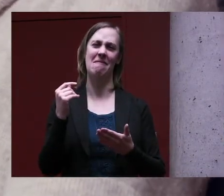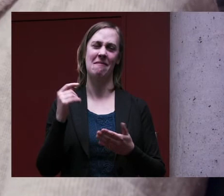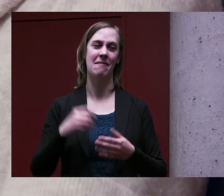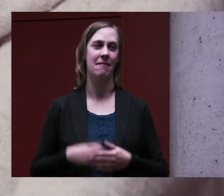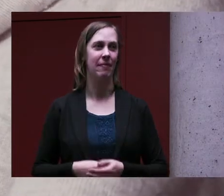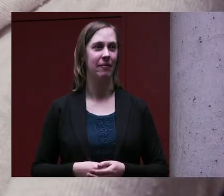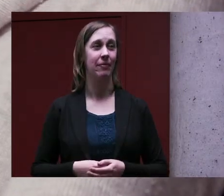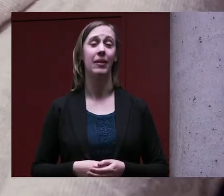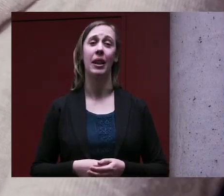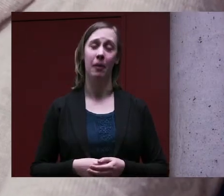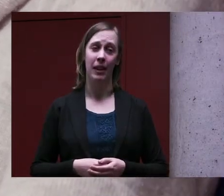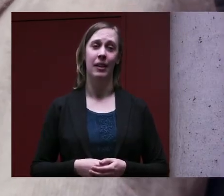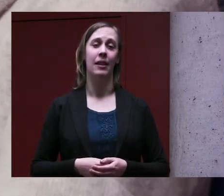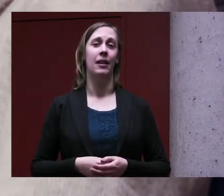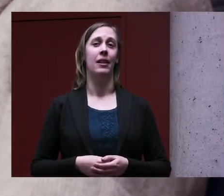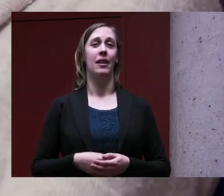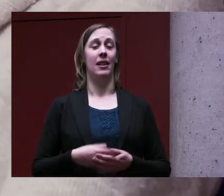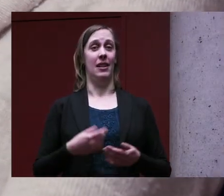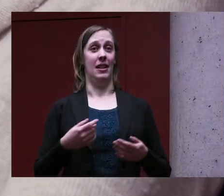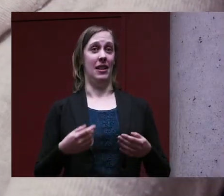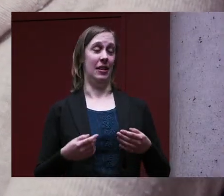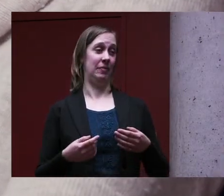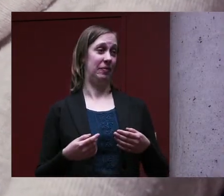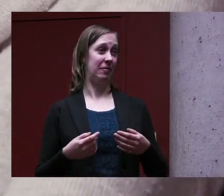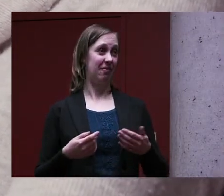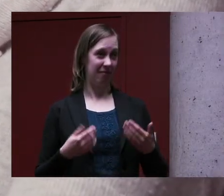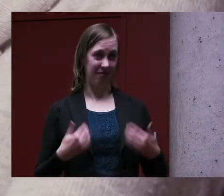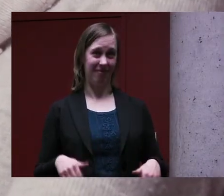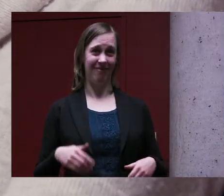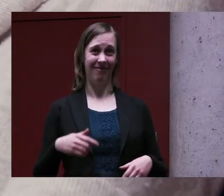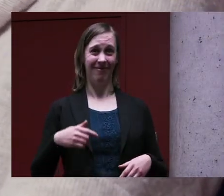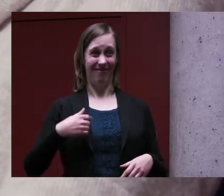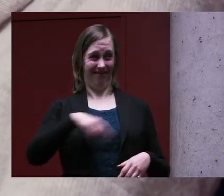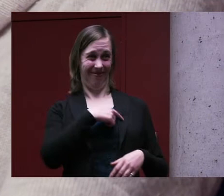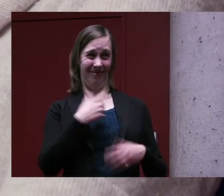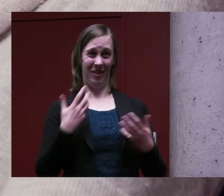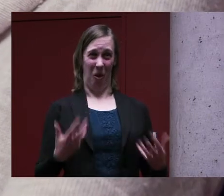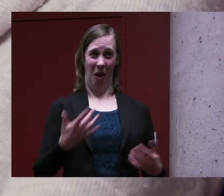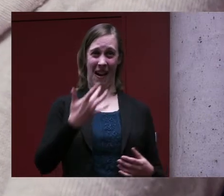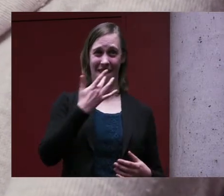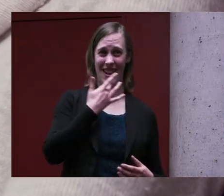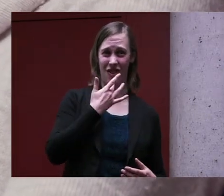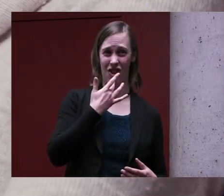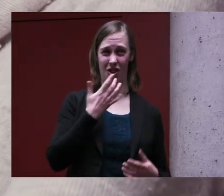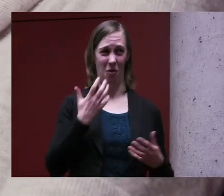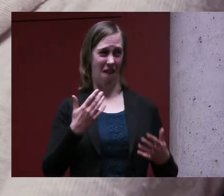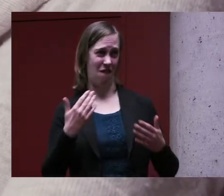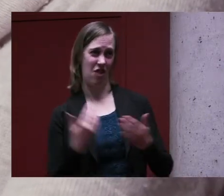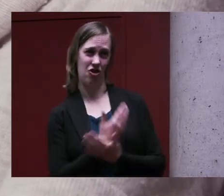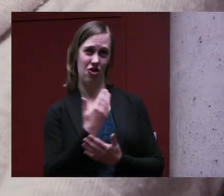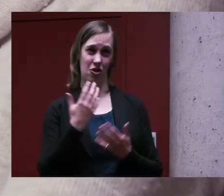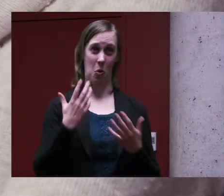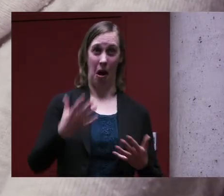it. But these days, we have larger appetites, and we want flavor, and we want fresh, and we